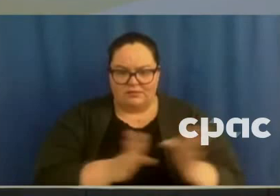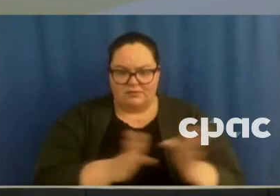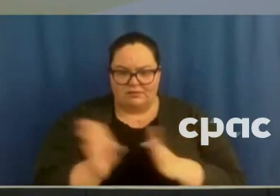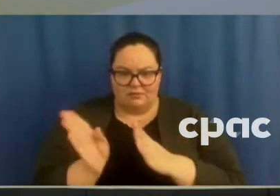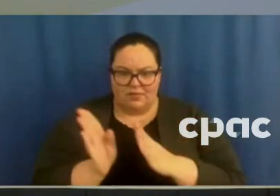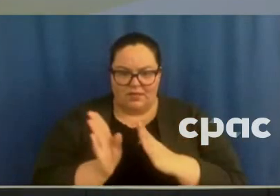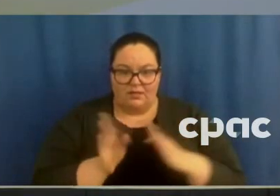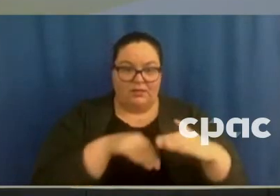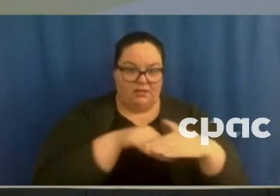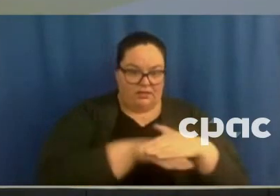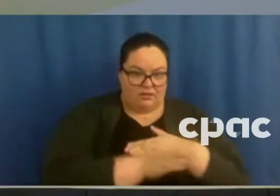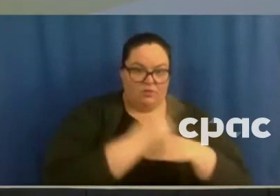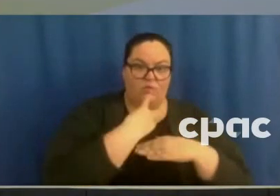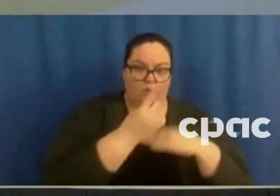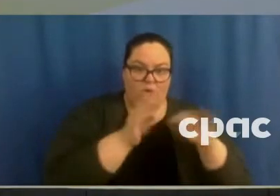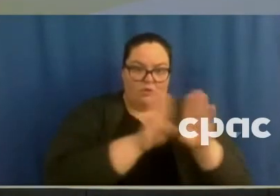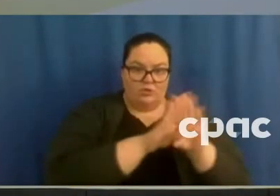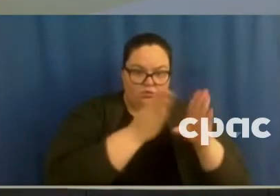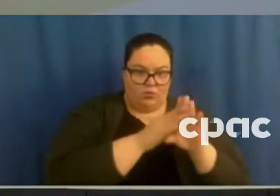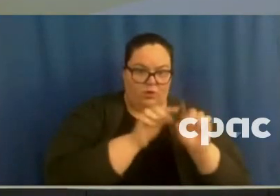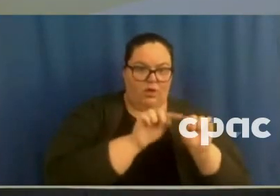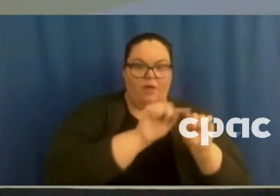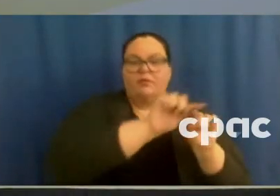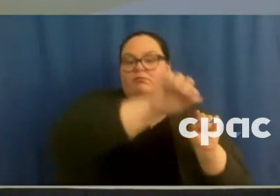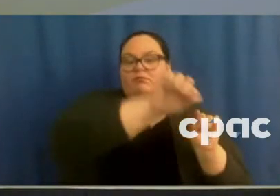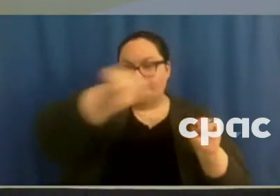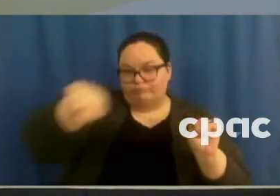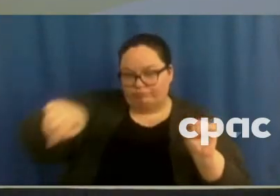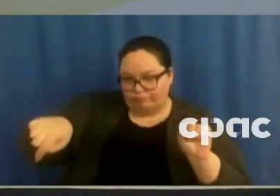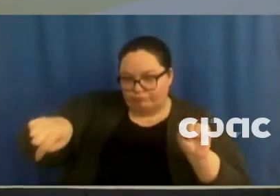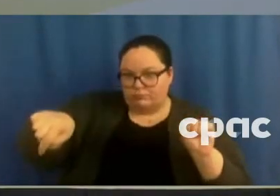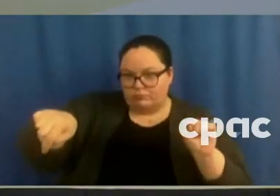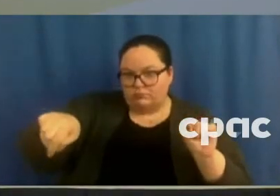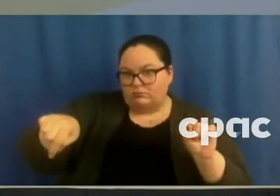one way and out another way.